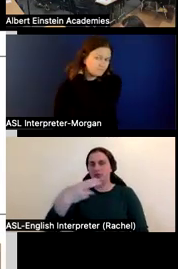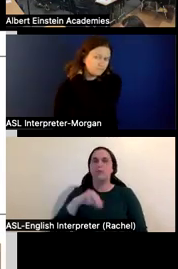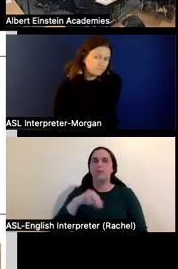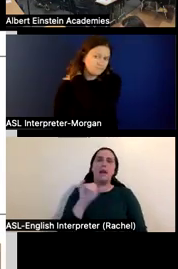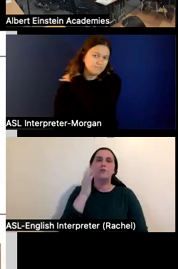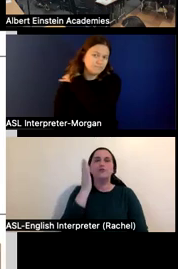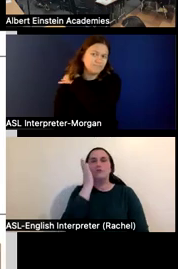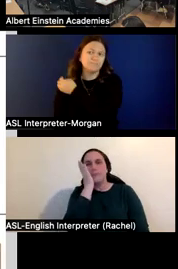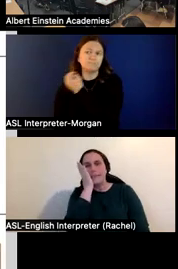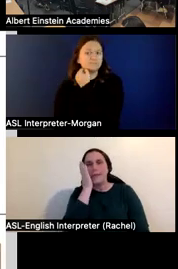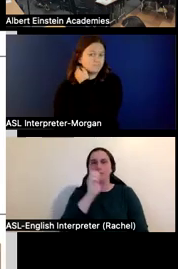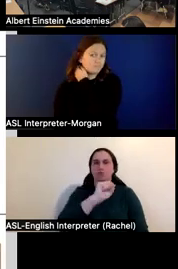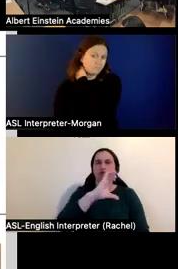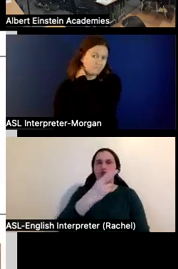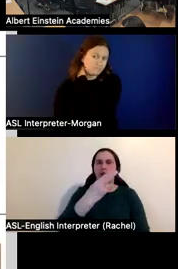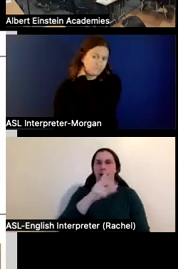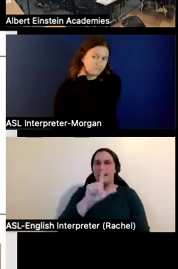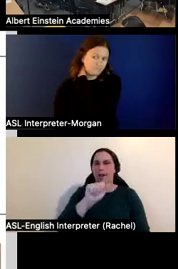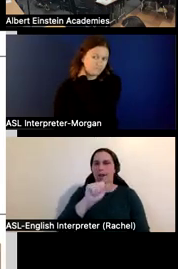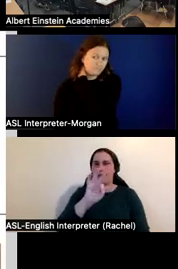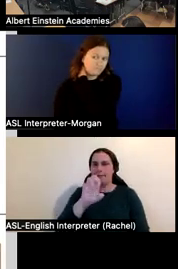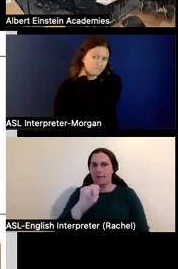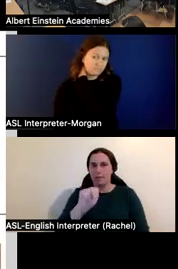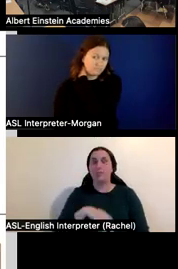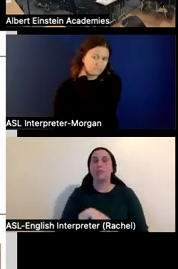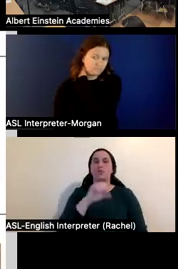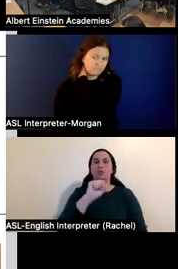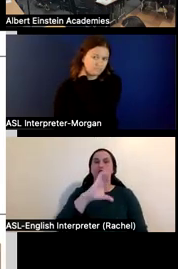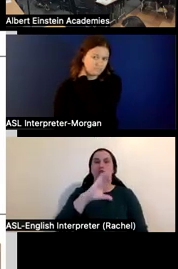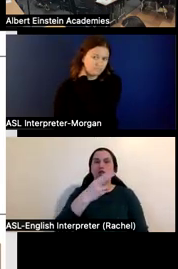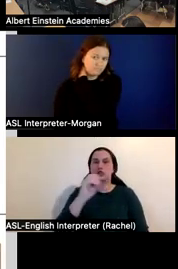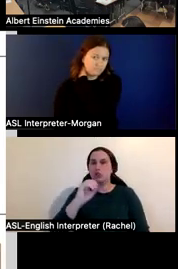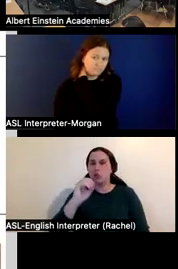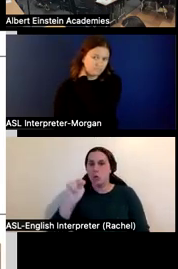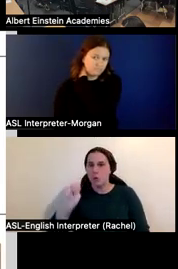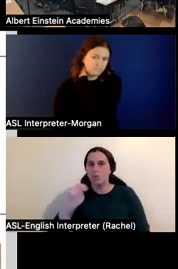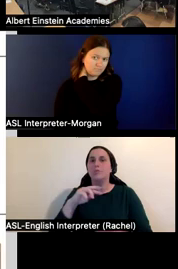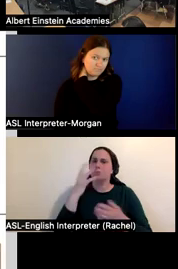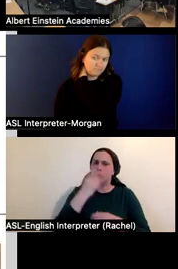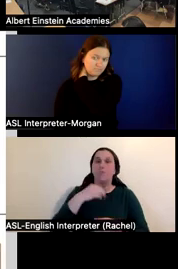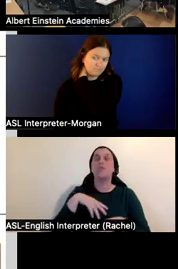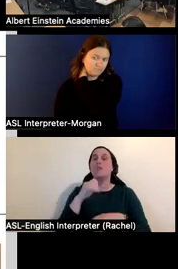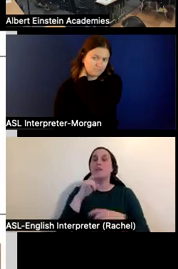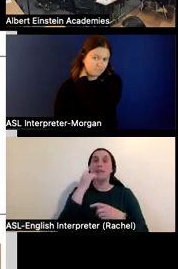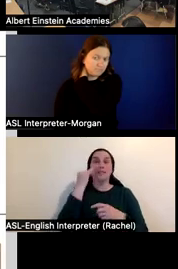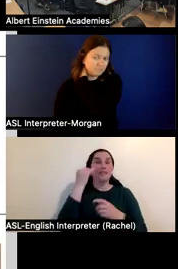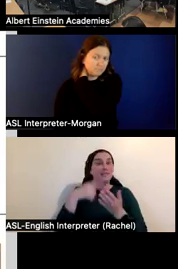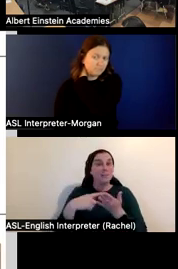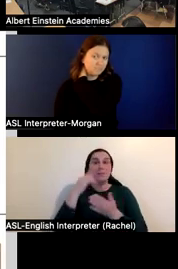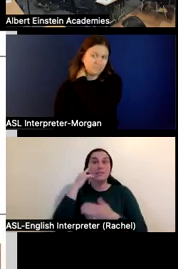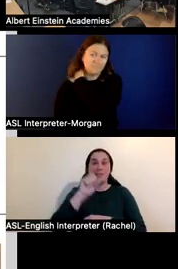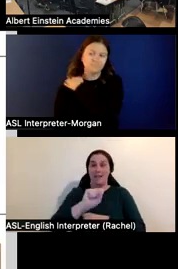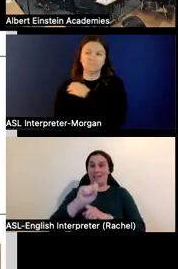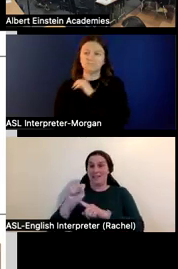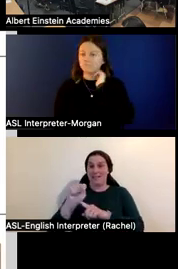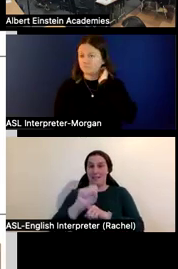schön, pretty beautiful. But if there's a T or a P after the S, or after